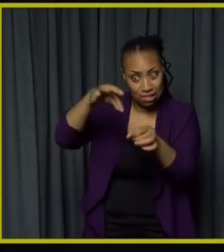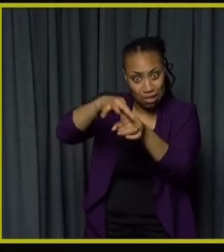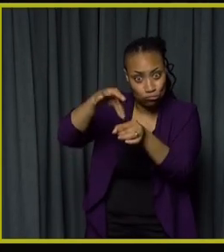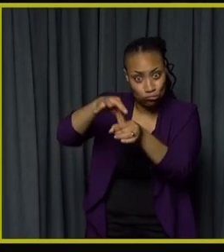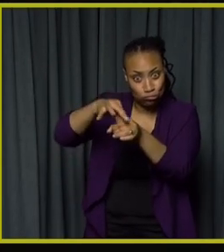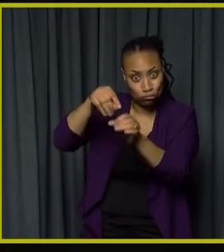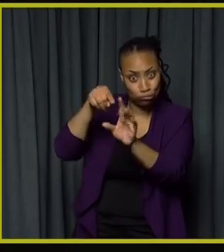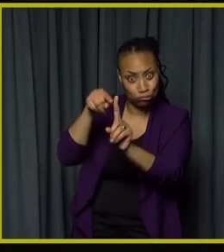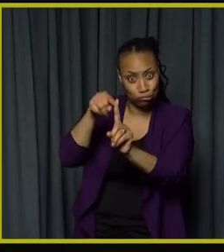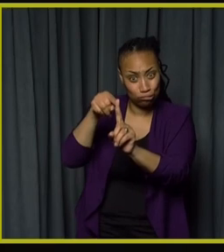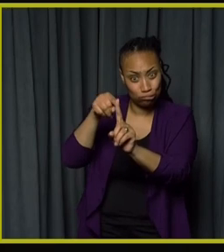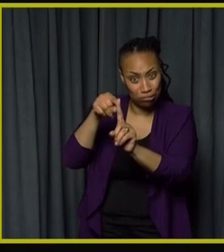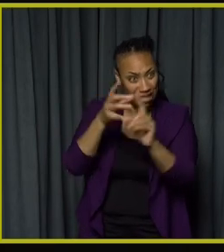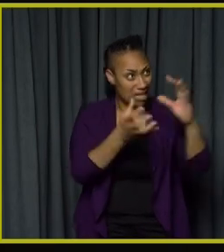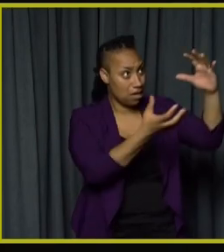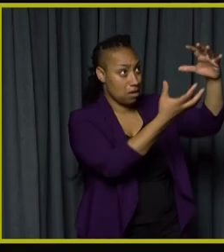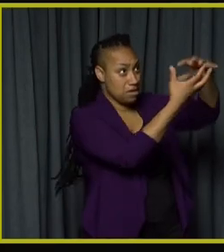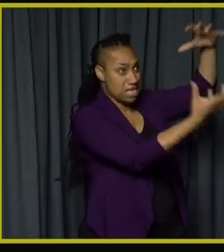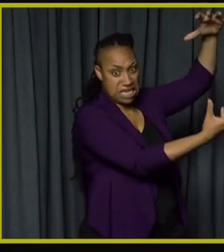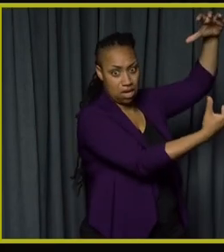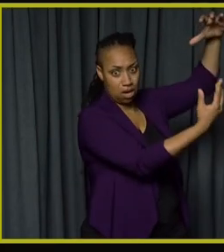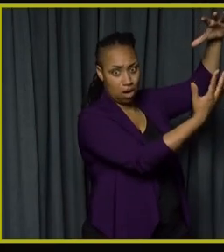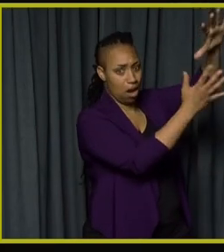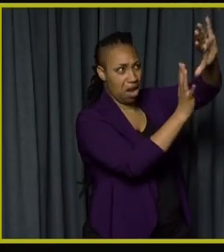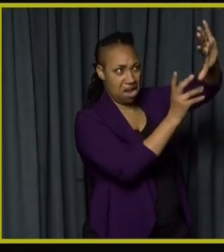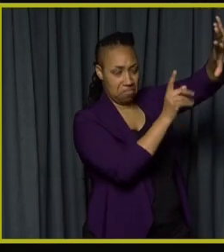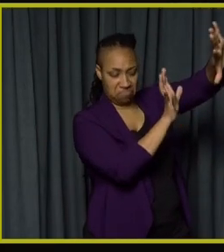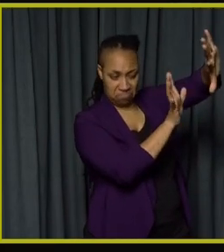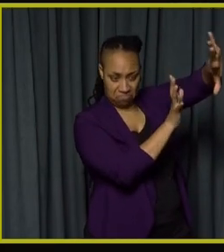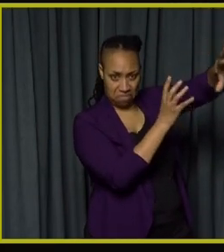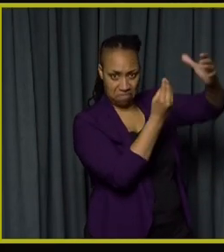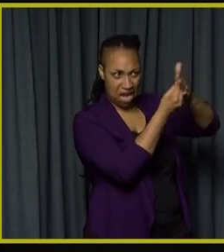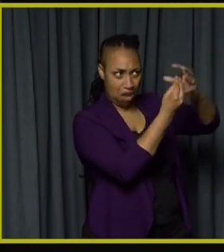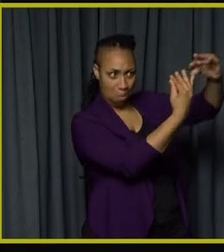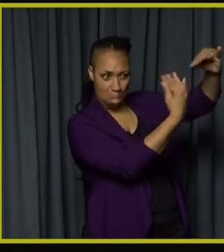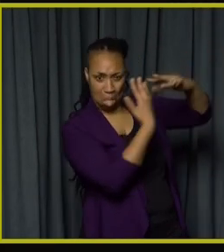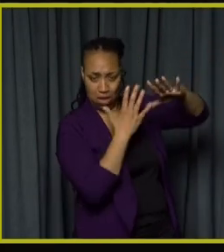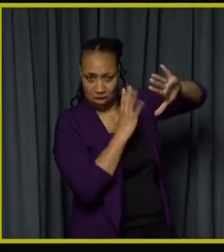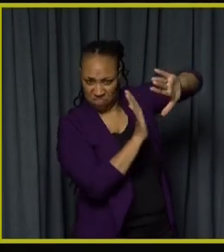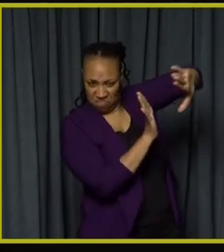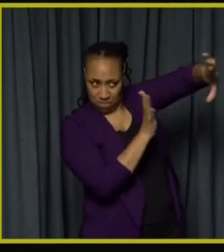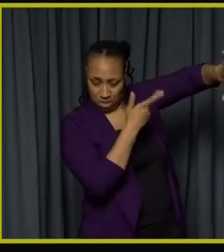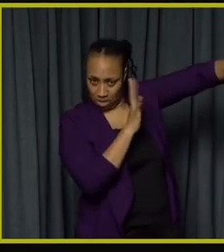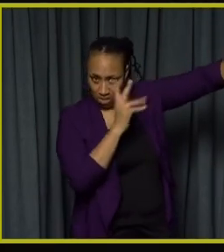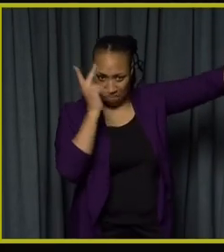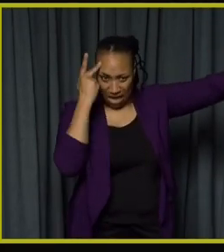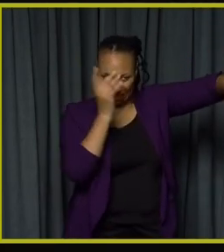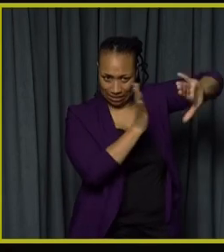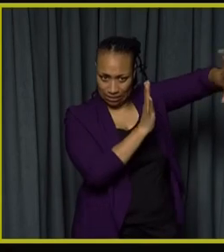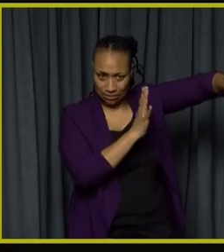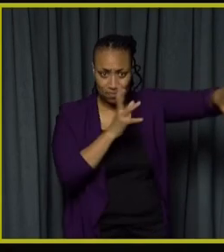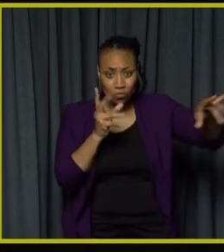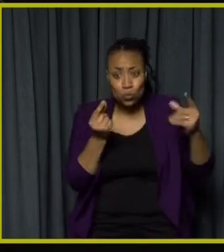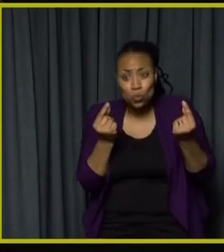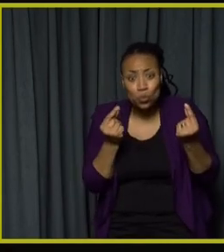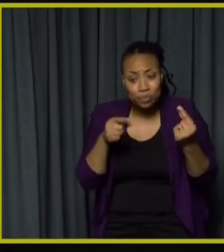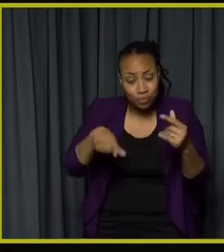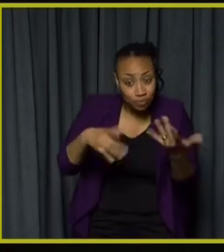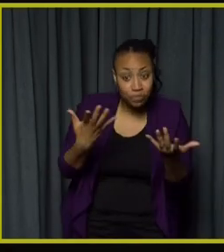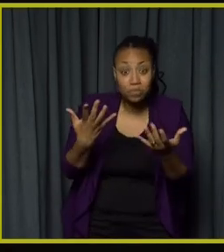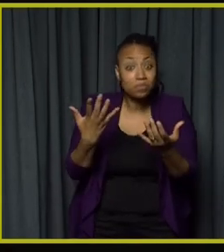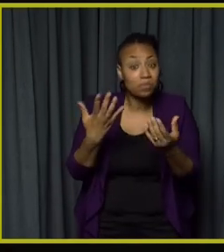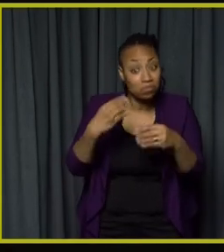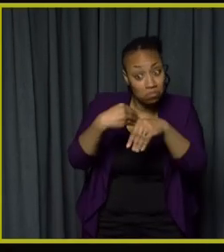money in our politics, we could transition to automatic online voter registration and give life to